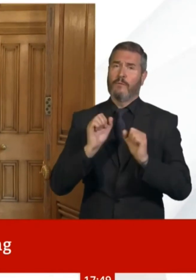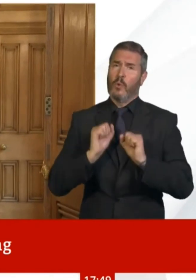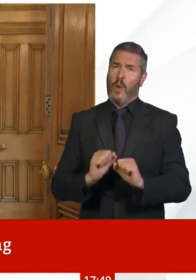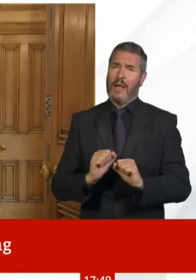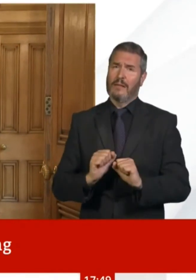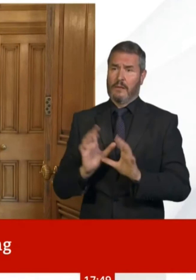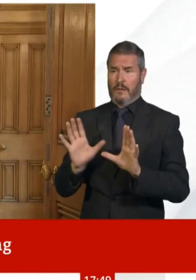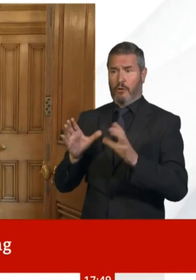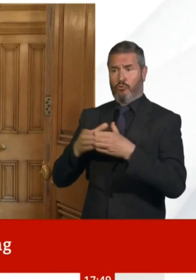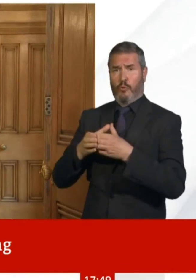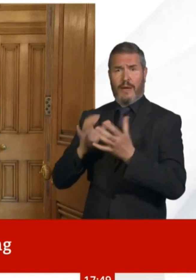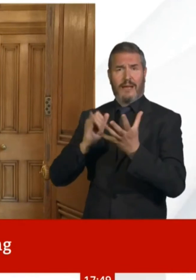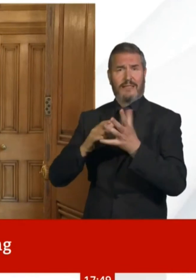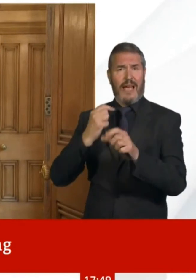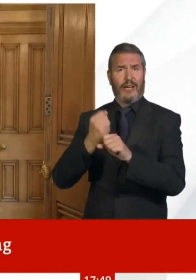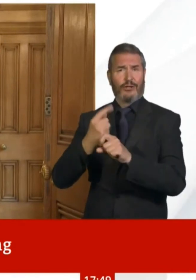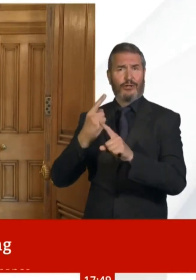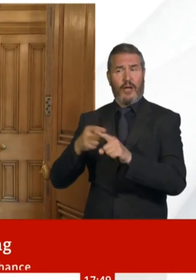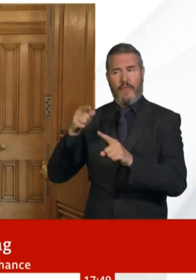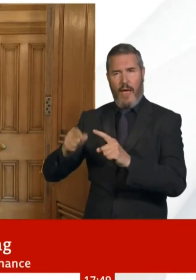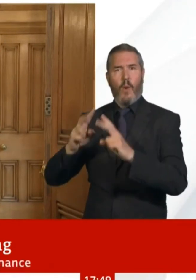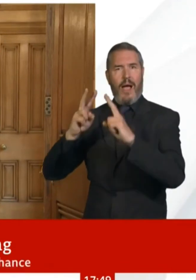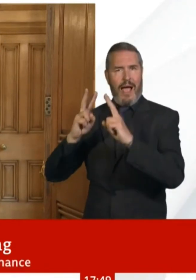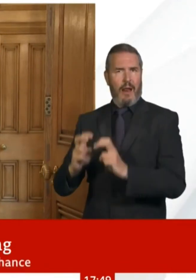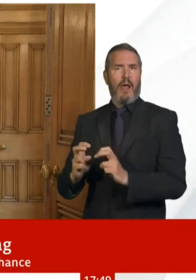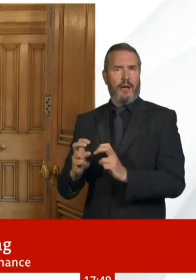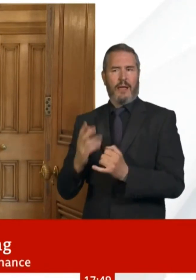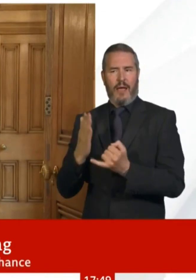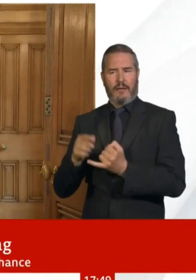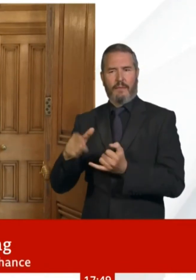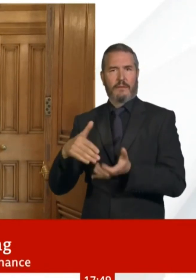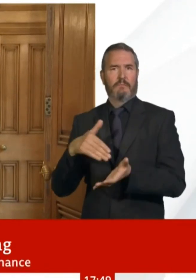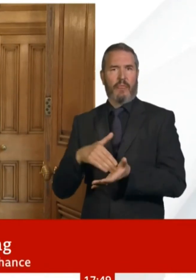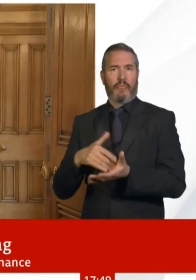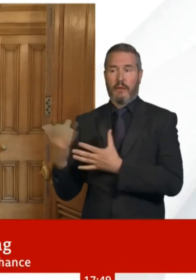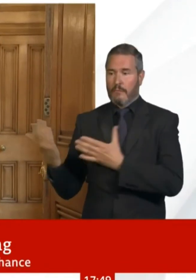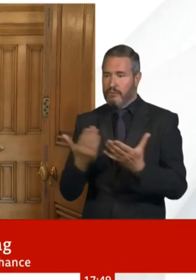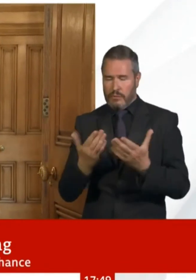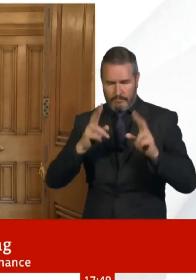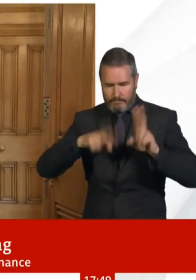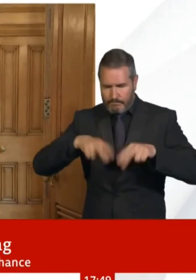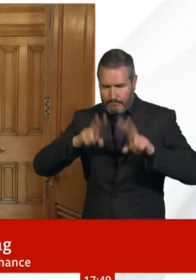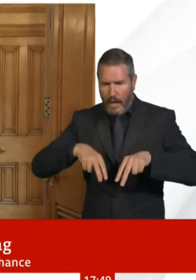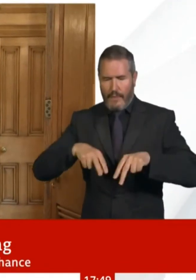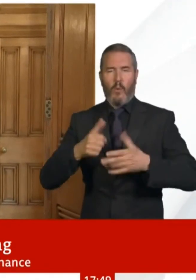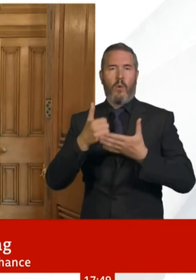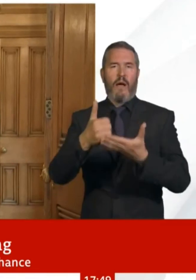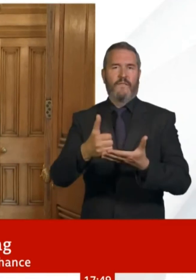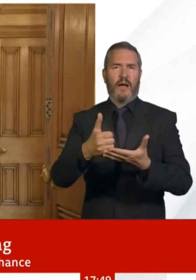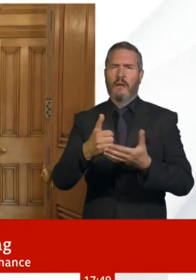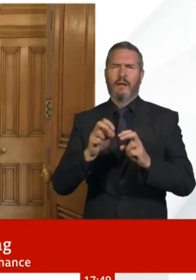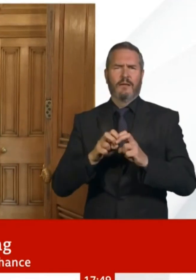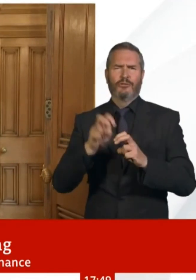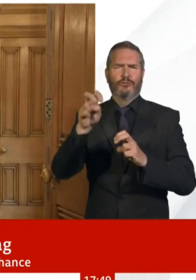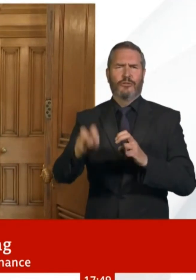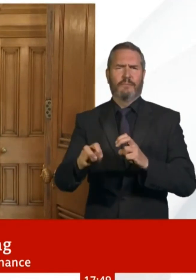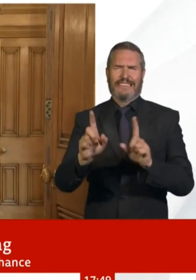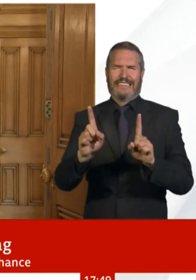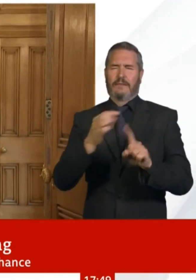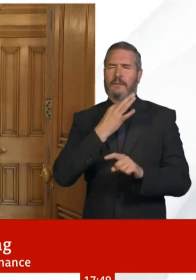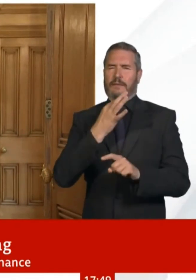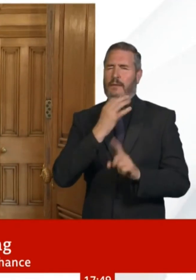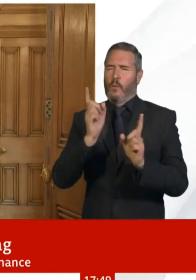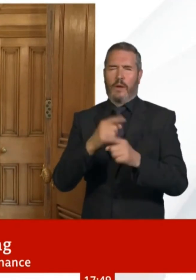SAGE has done that analysis. They're talking about doing it by the end of the month. We'll look at it very carefully. And I don't think we can jump ahead as to what the measures might be